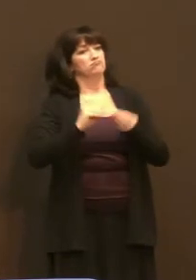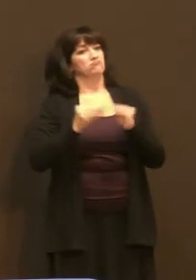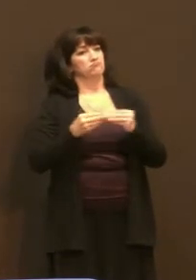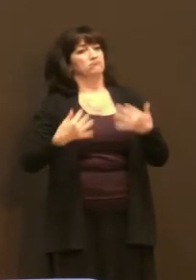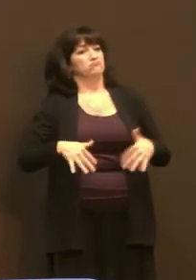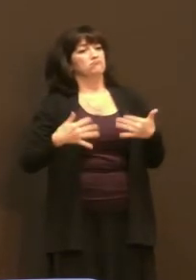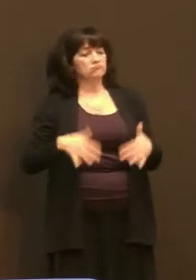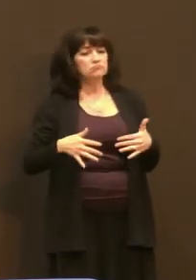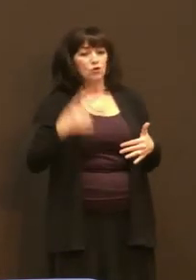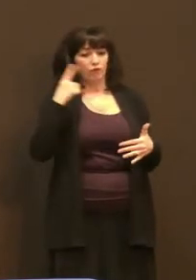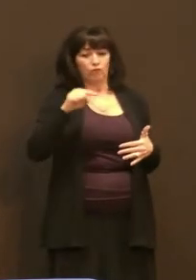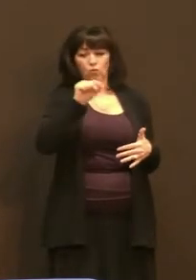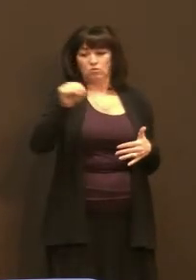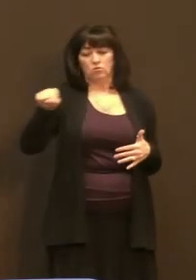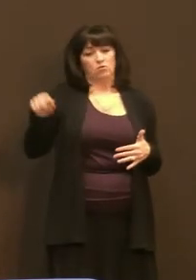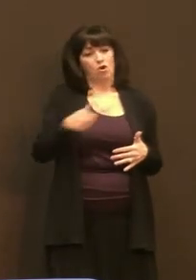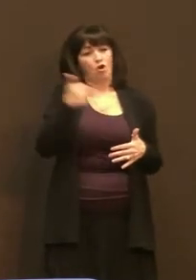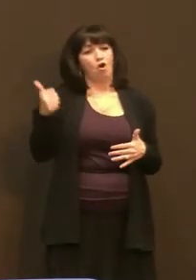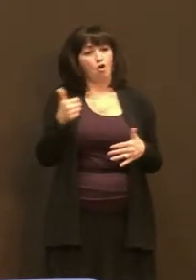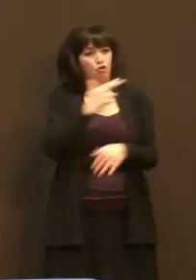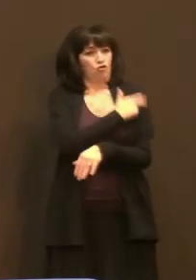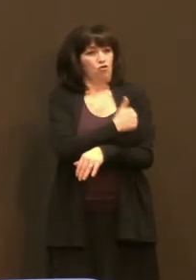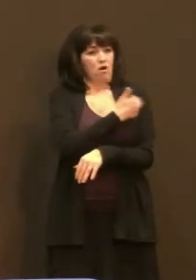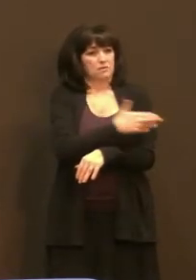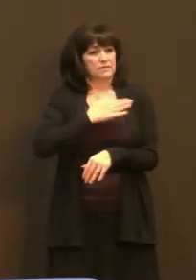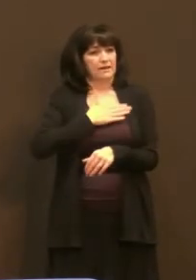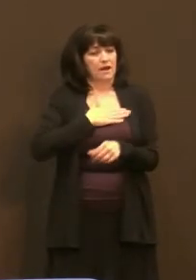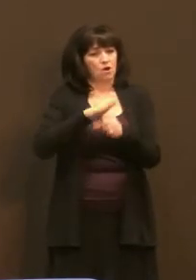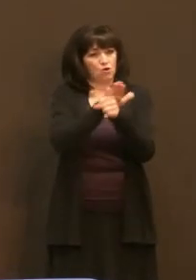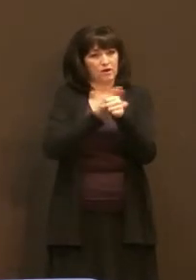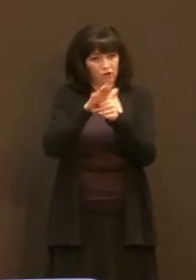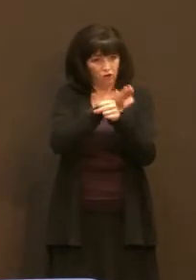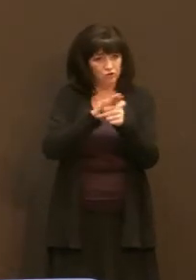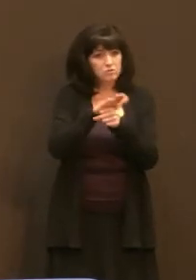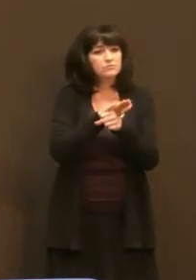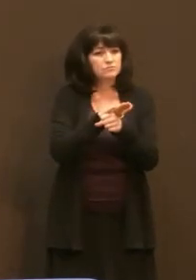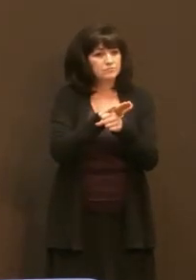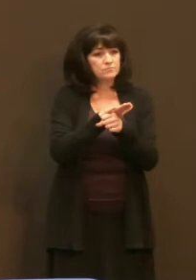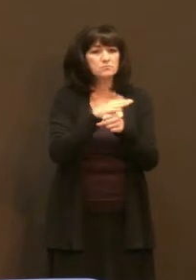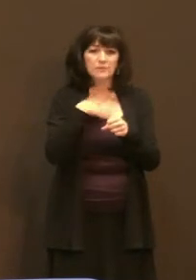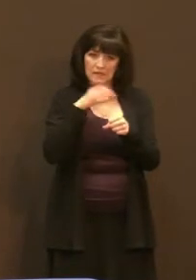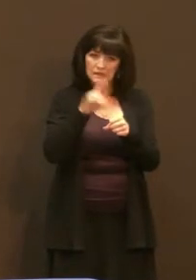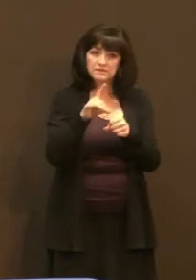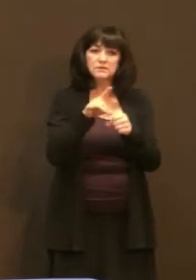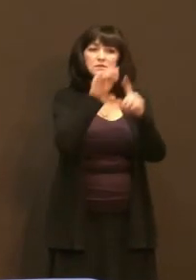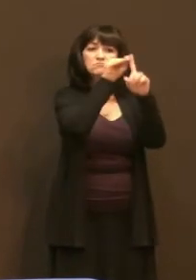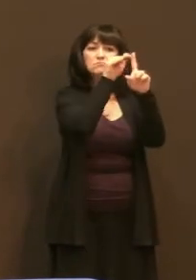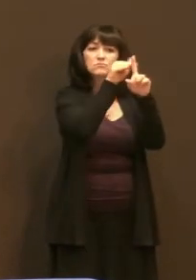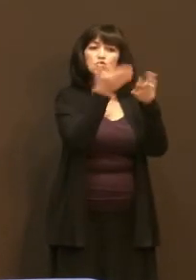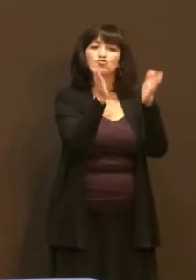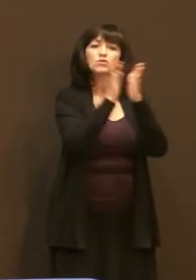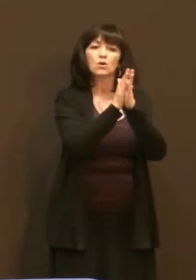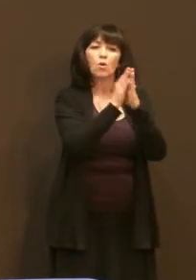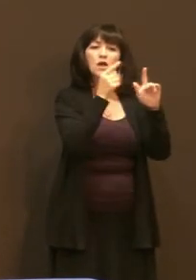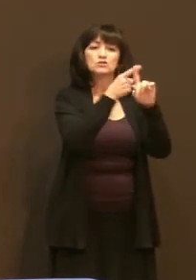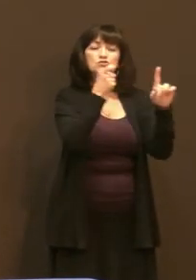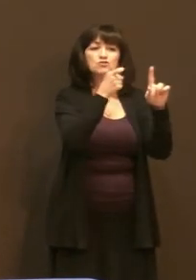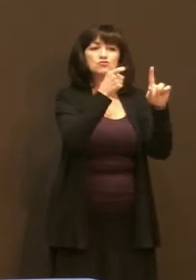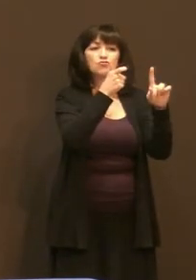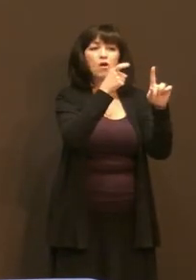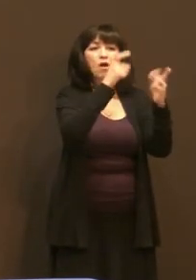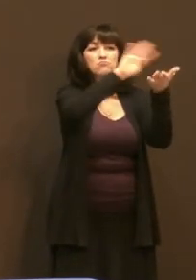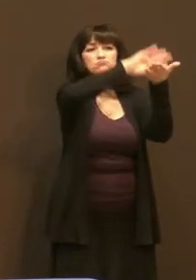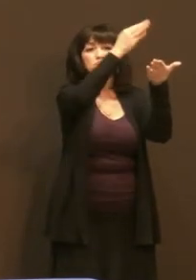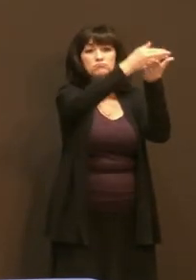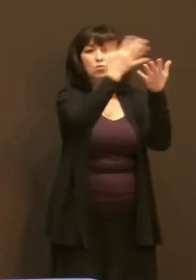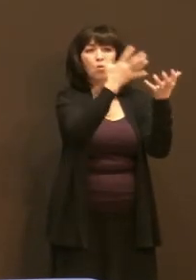area just to get the attraction of some distributors. And then we've also put in another request with the national stockpile. So we are by no